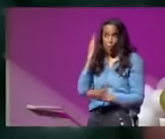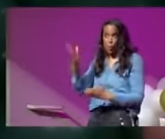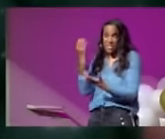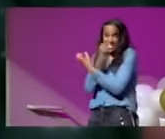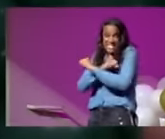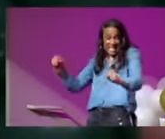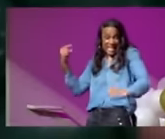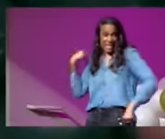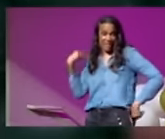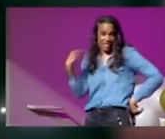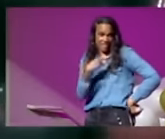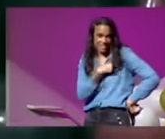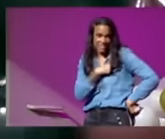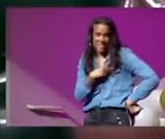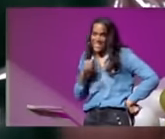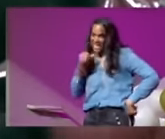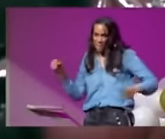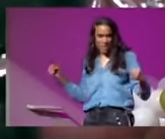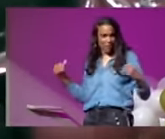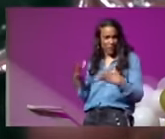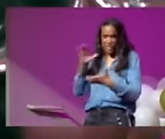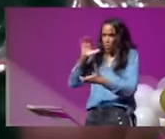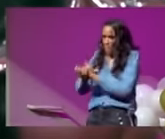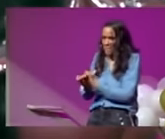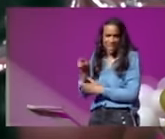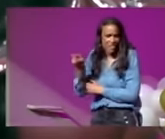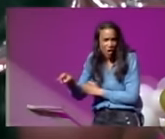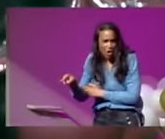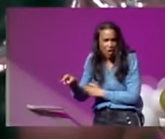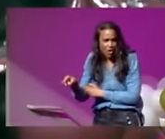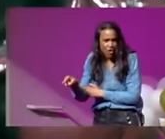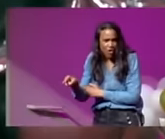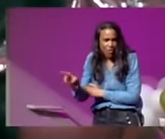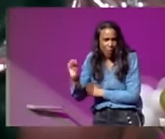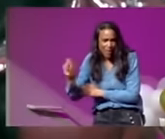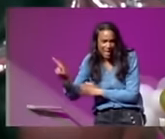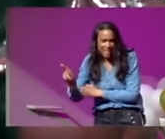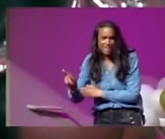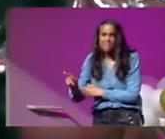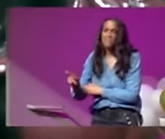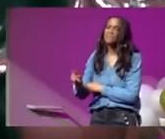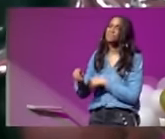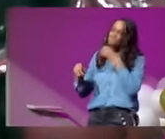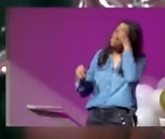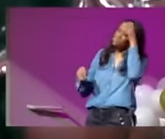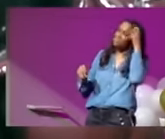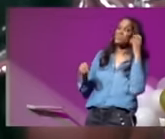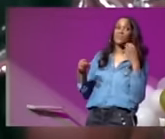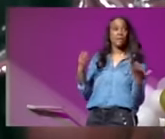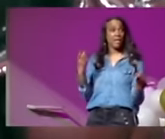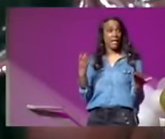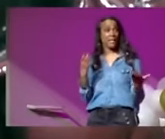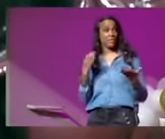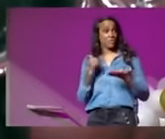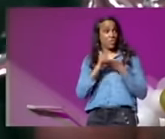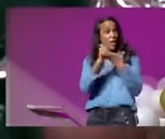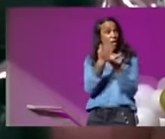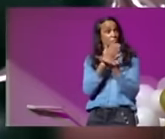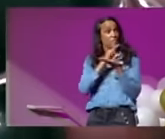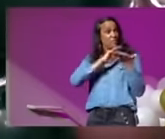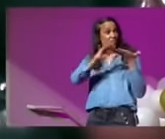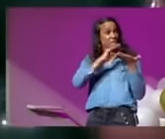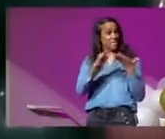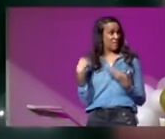save us from our sins, both our sins within and the sin we live in. To use